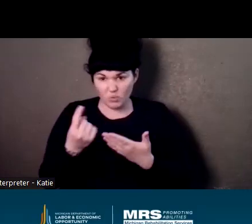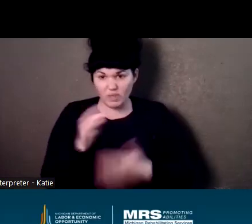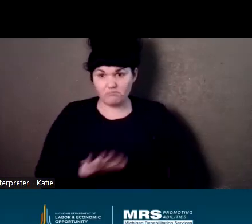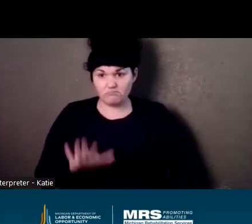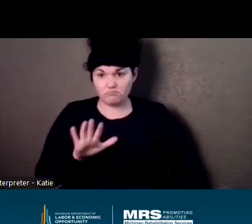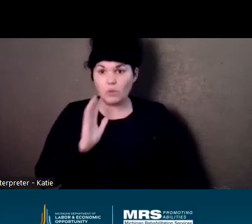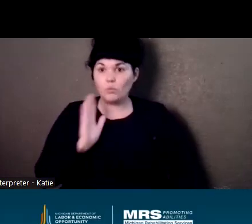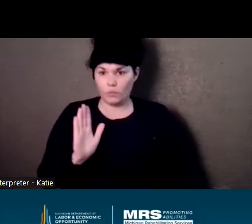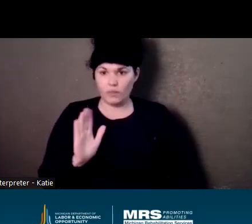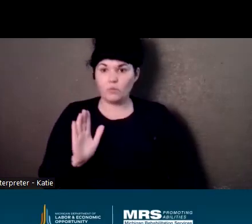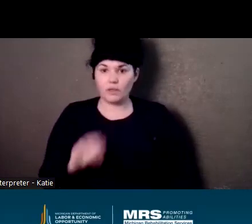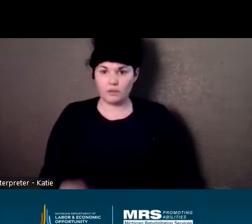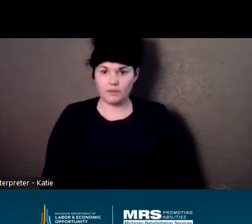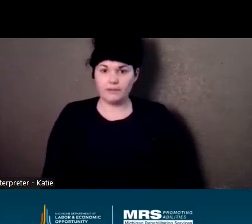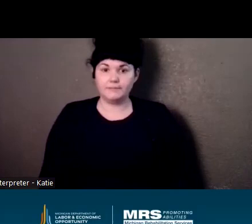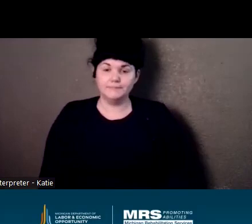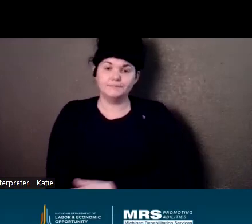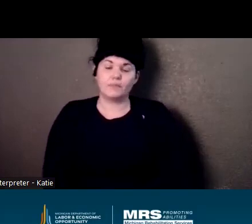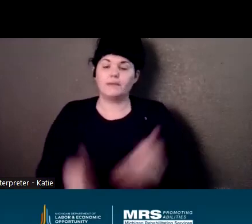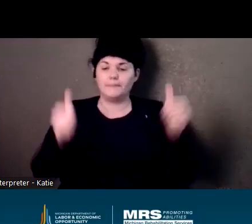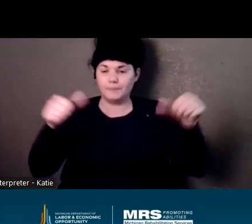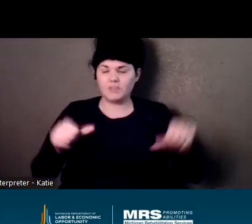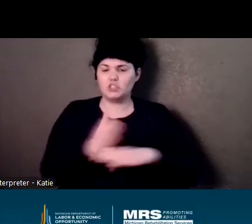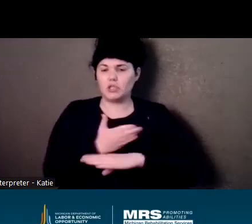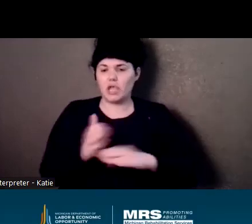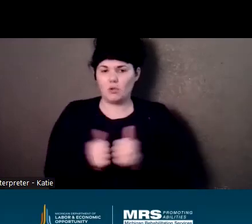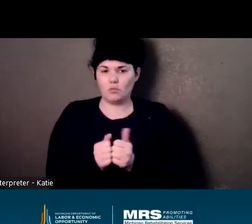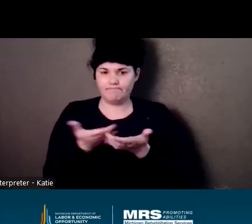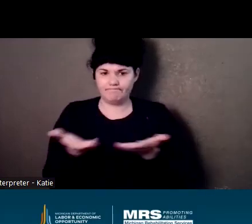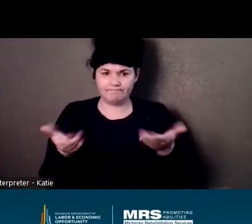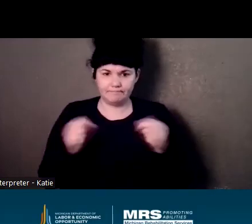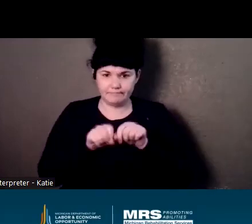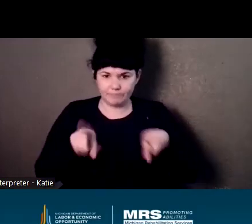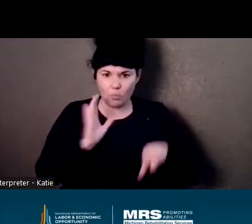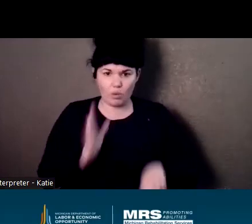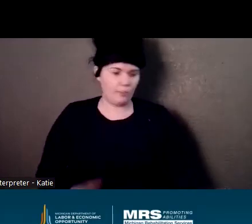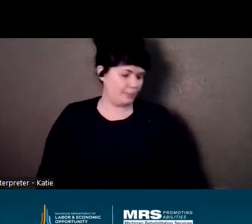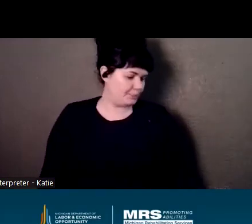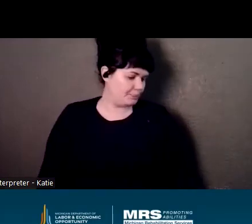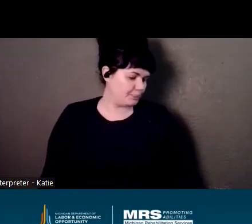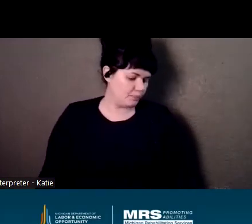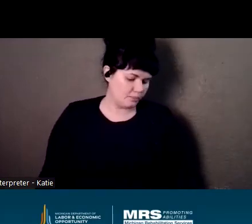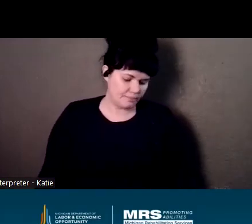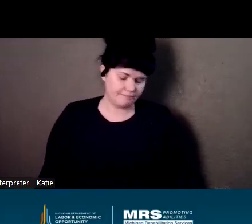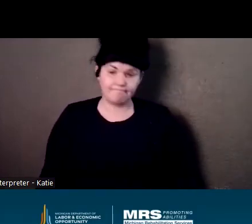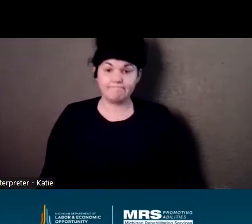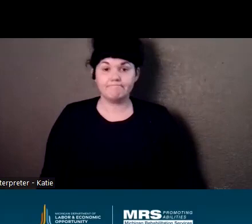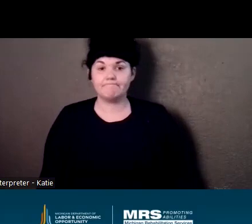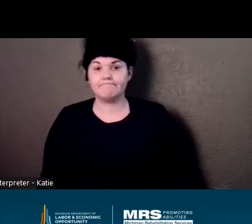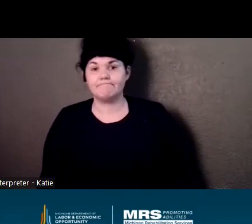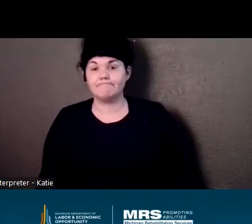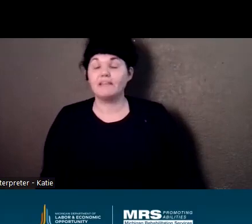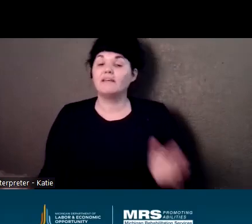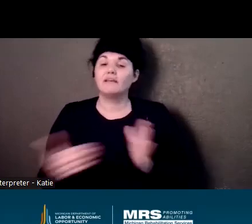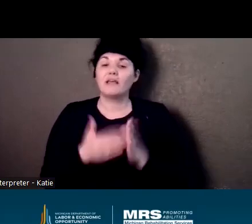will get that in there and get that out to you. And otherwise, we just, again, thank you for